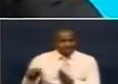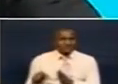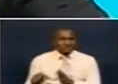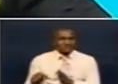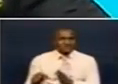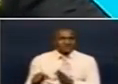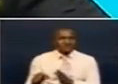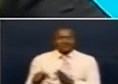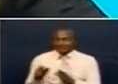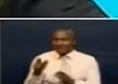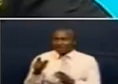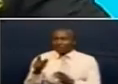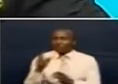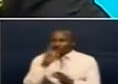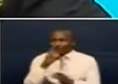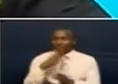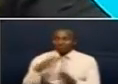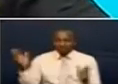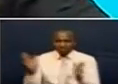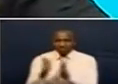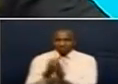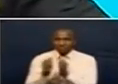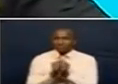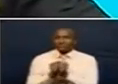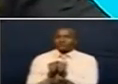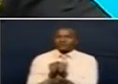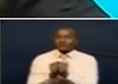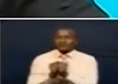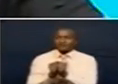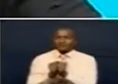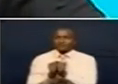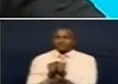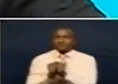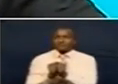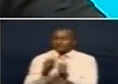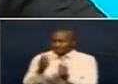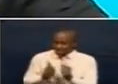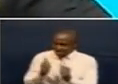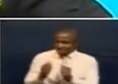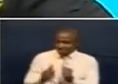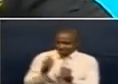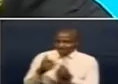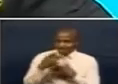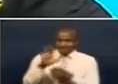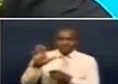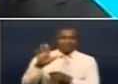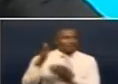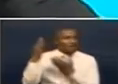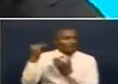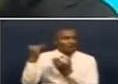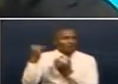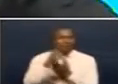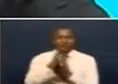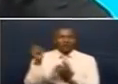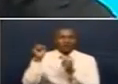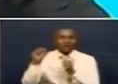strange bedfellows brought together purely out of a personal selfish interest in the hope that everyone can